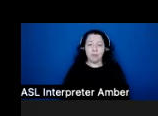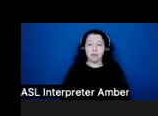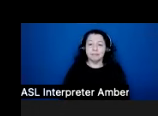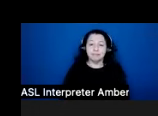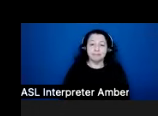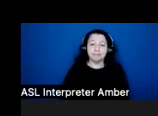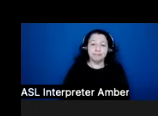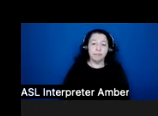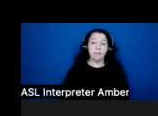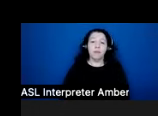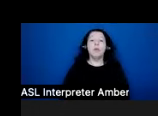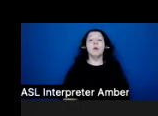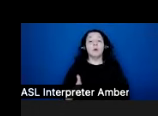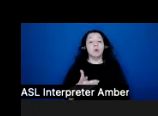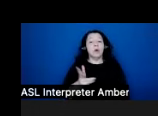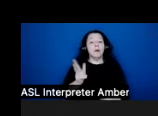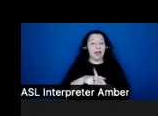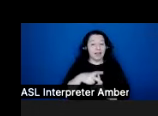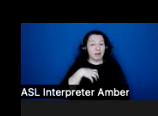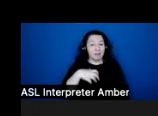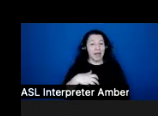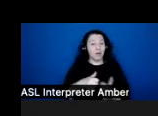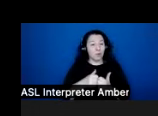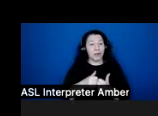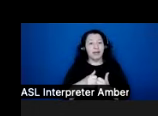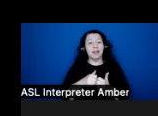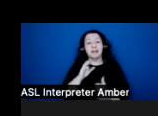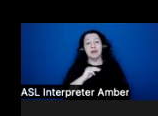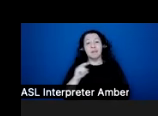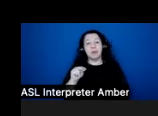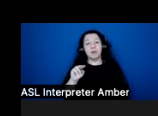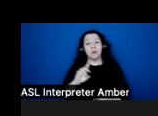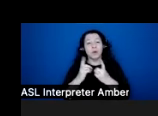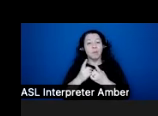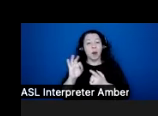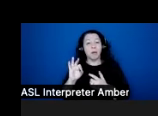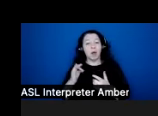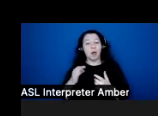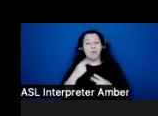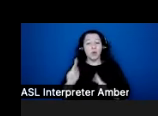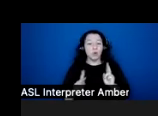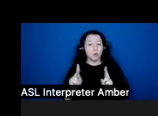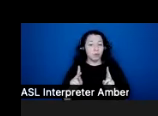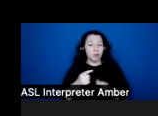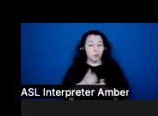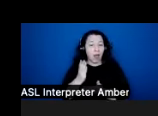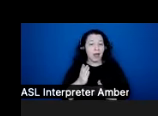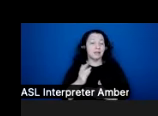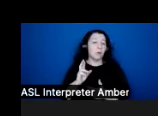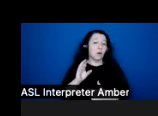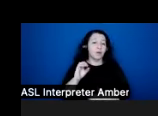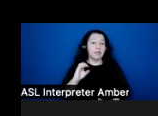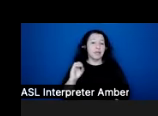So also filing complaints with the Minnesota Department of Human Rights or the EEOC